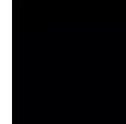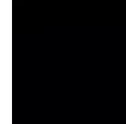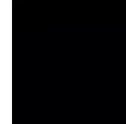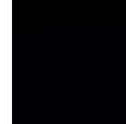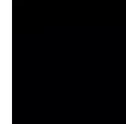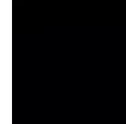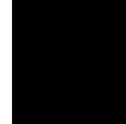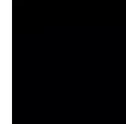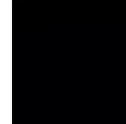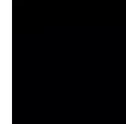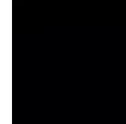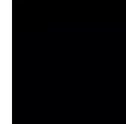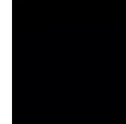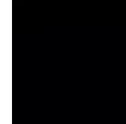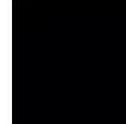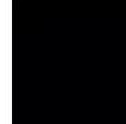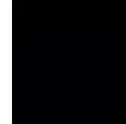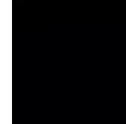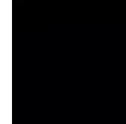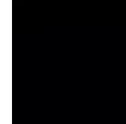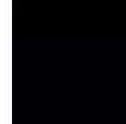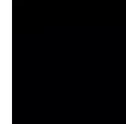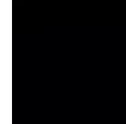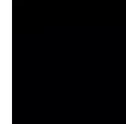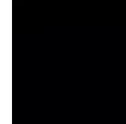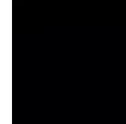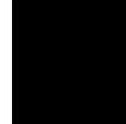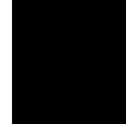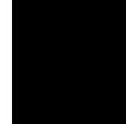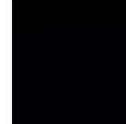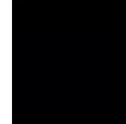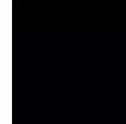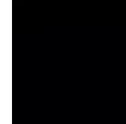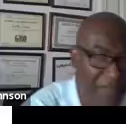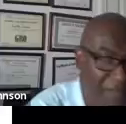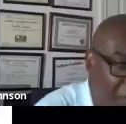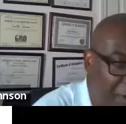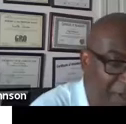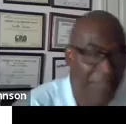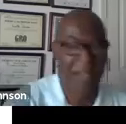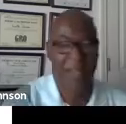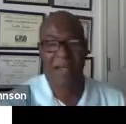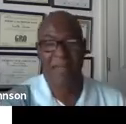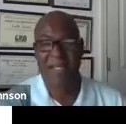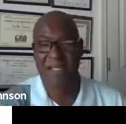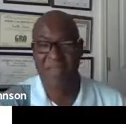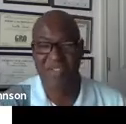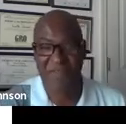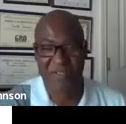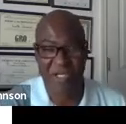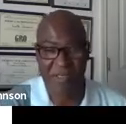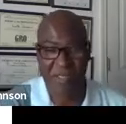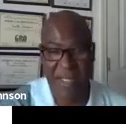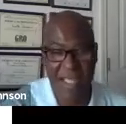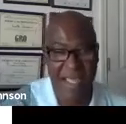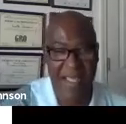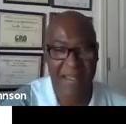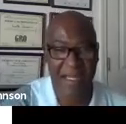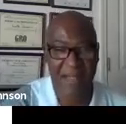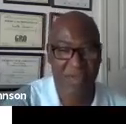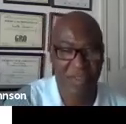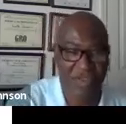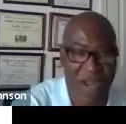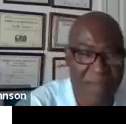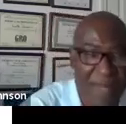and anything else you want to say about yourself and then get started. Thank you. Sure. Thank you, Joanne. Uh, my name is Jeff Johnson and